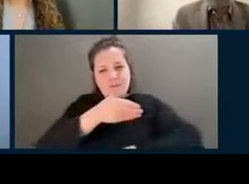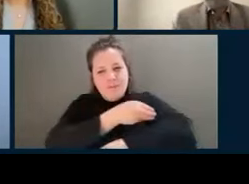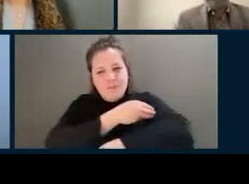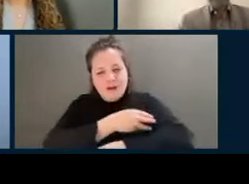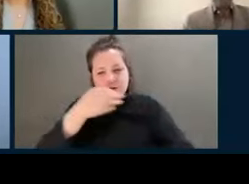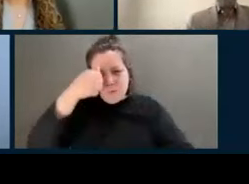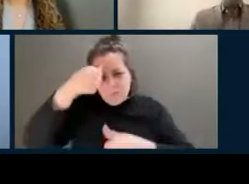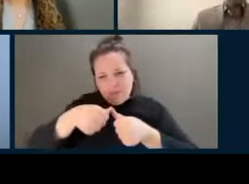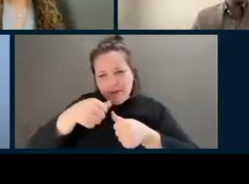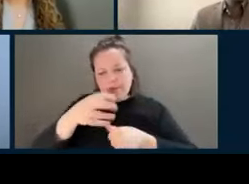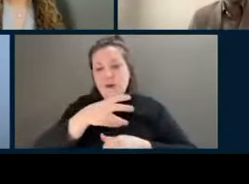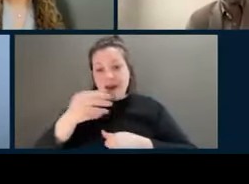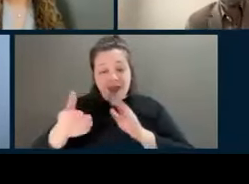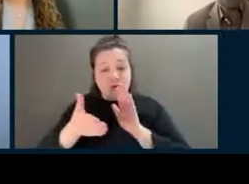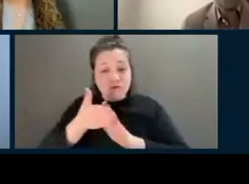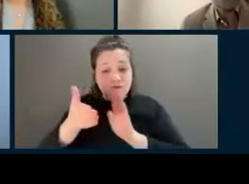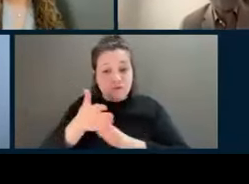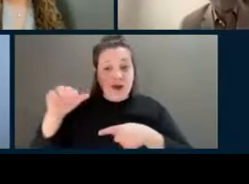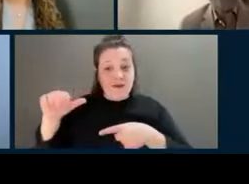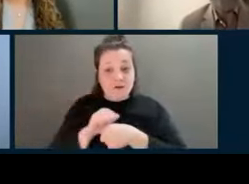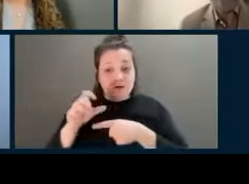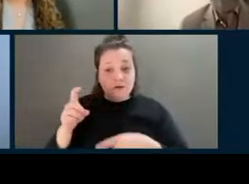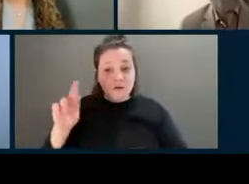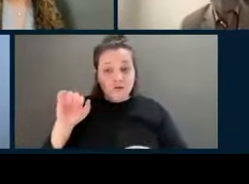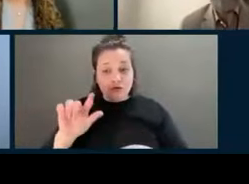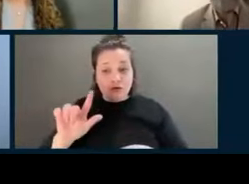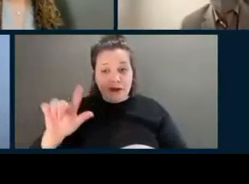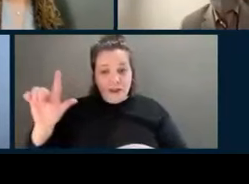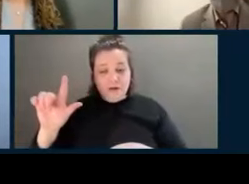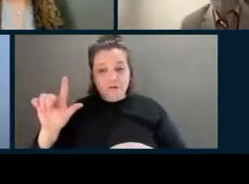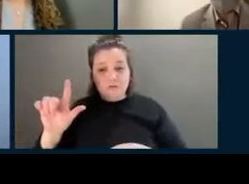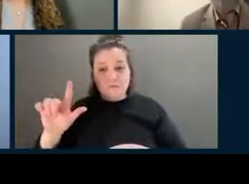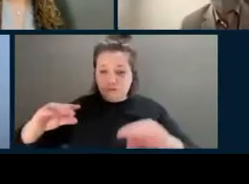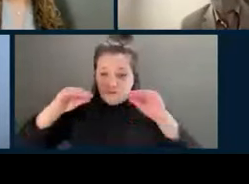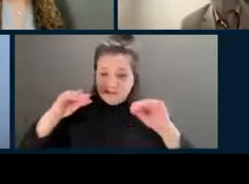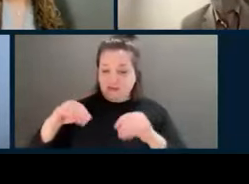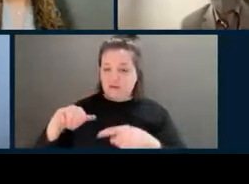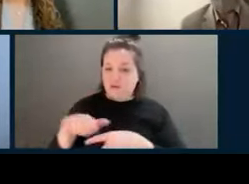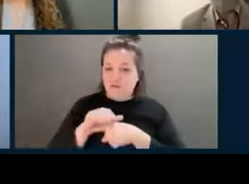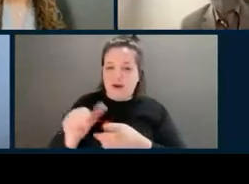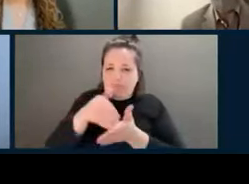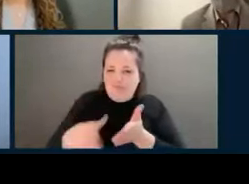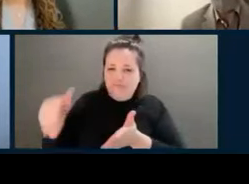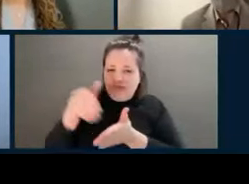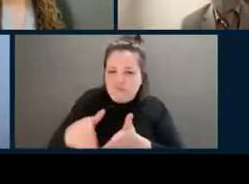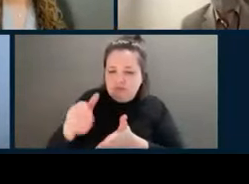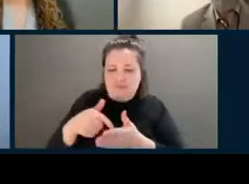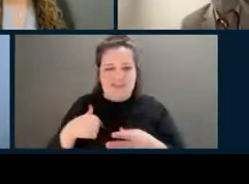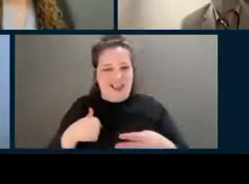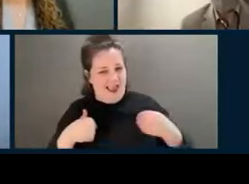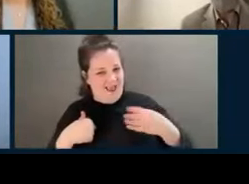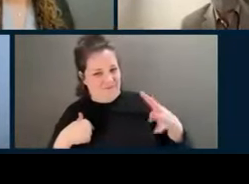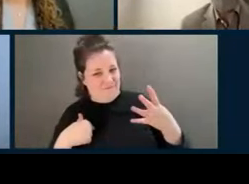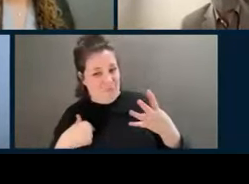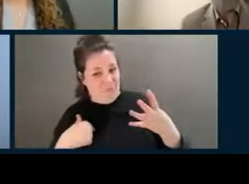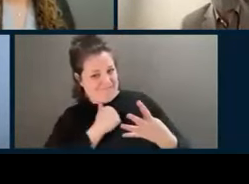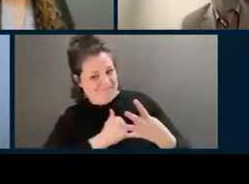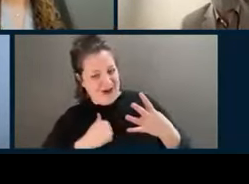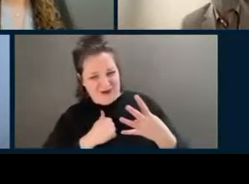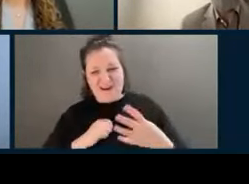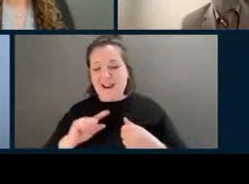drills to kind of reinforce the training we have. I do have a fourth one, I'm sorry, but the fourth one is that first aid and